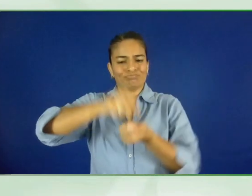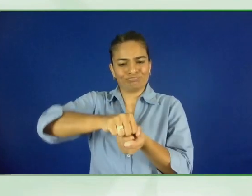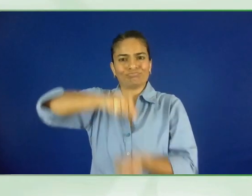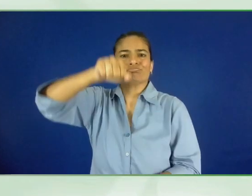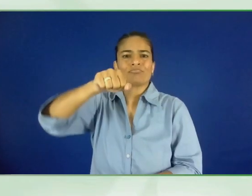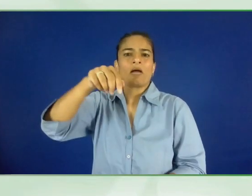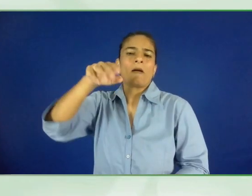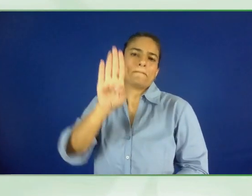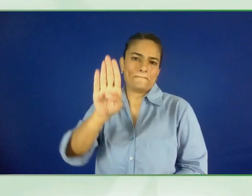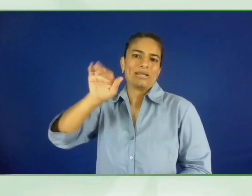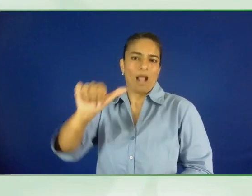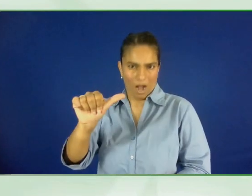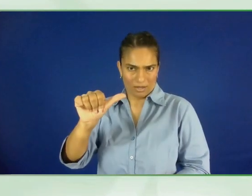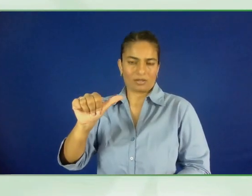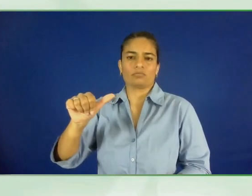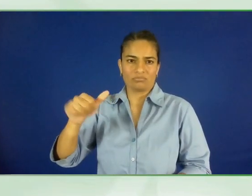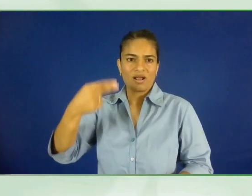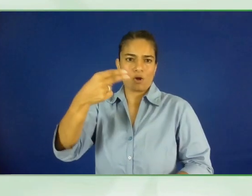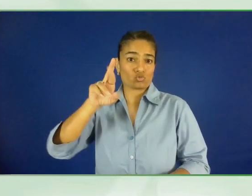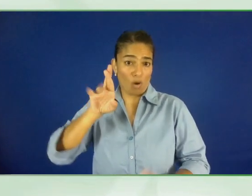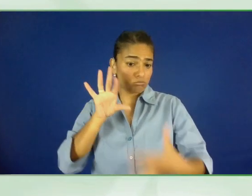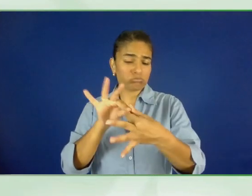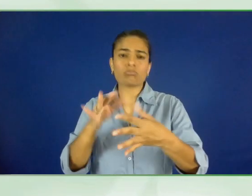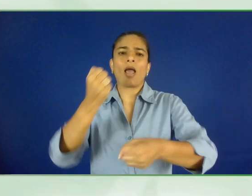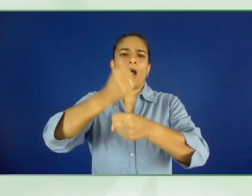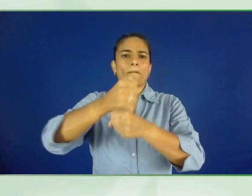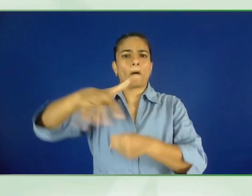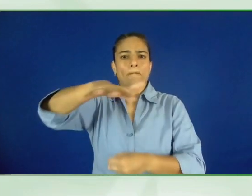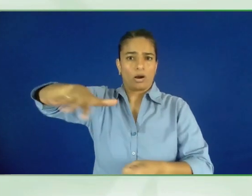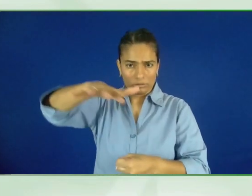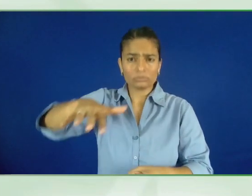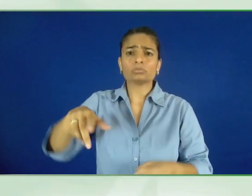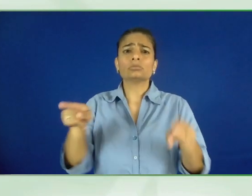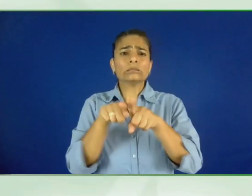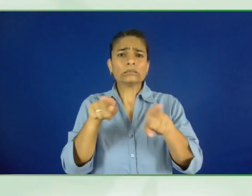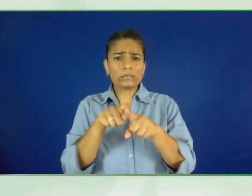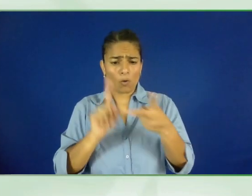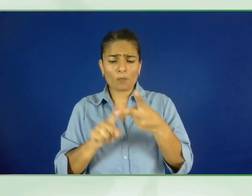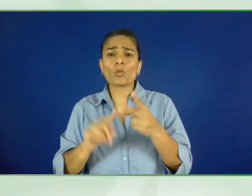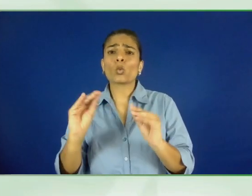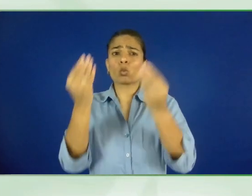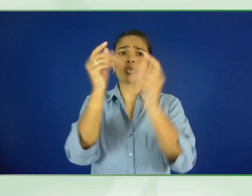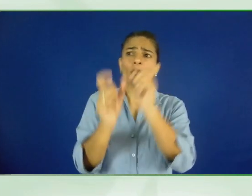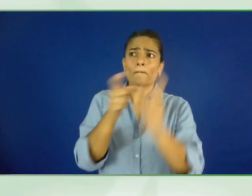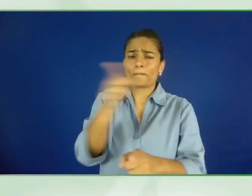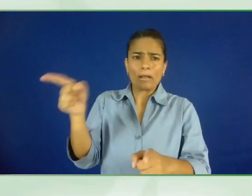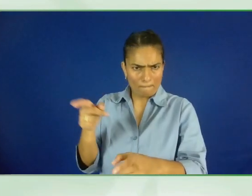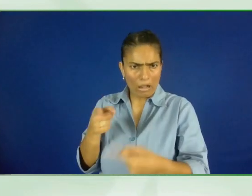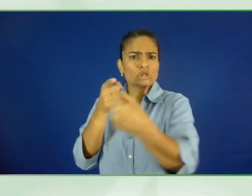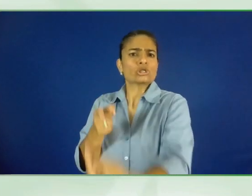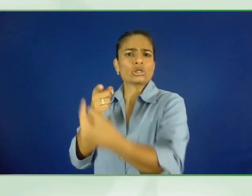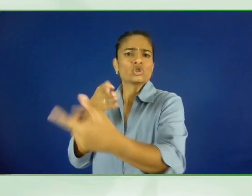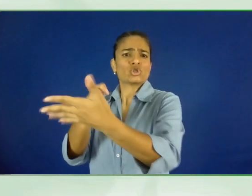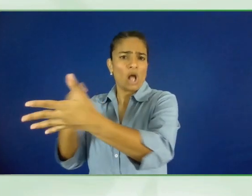also challenges that young people with hearing loss face when entering the workforce. People with hearing loss often